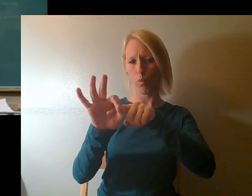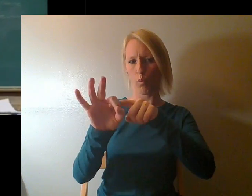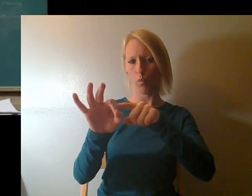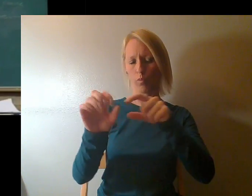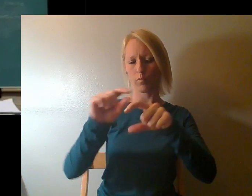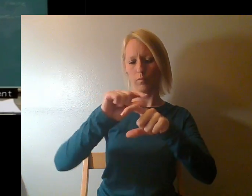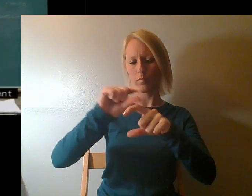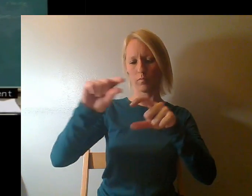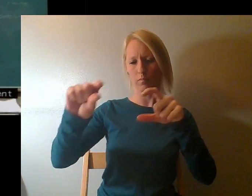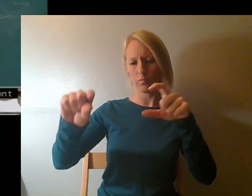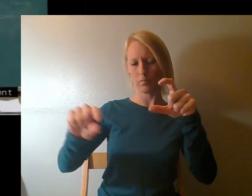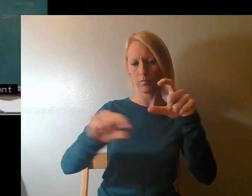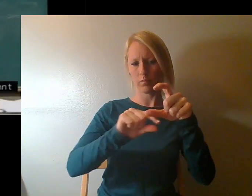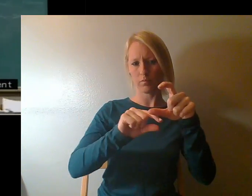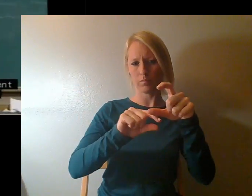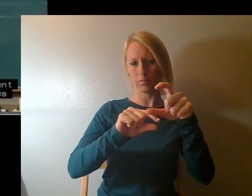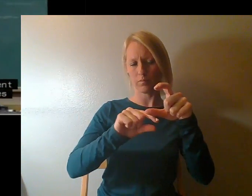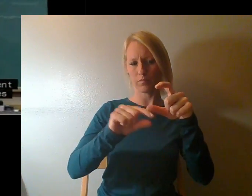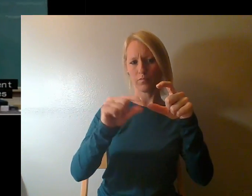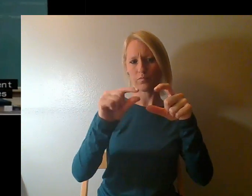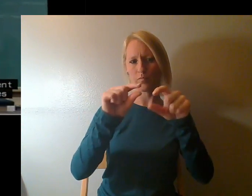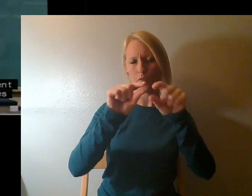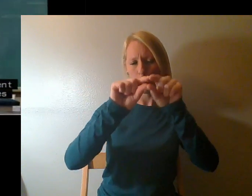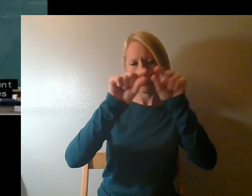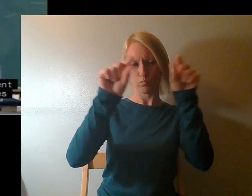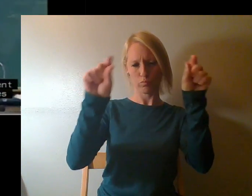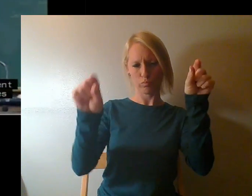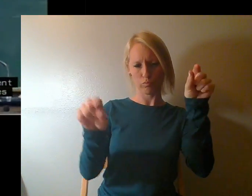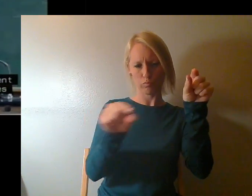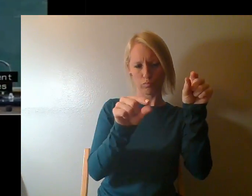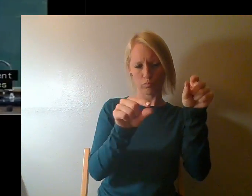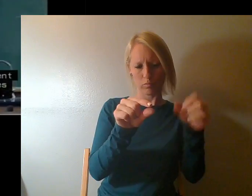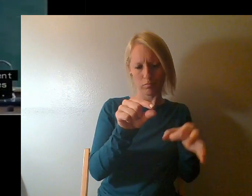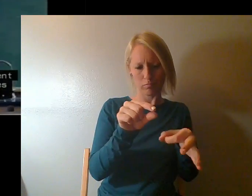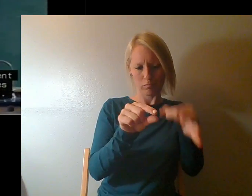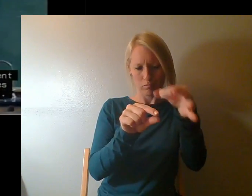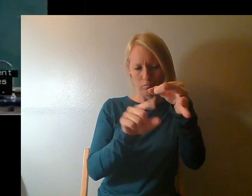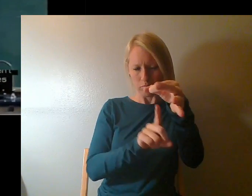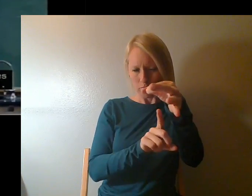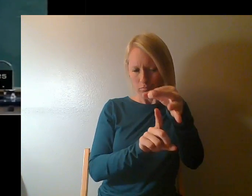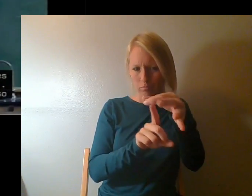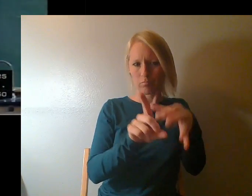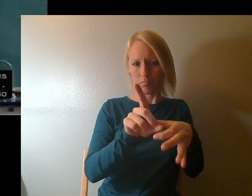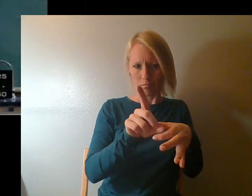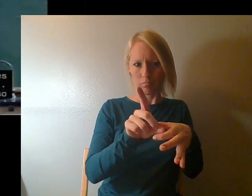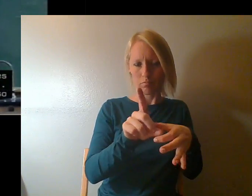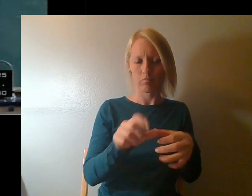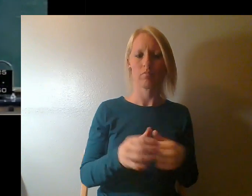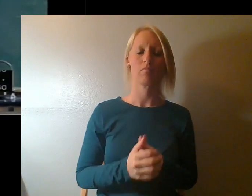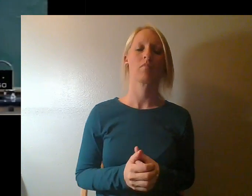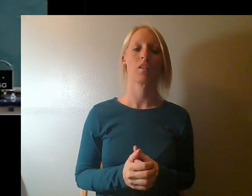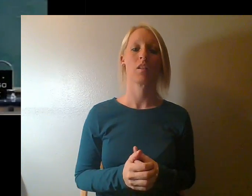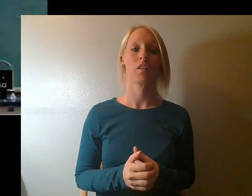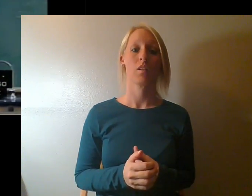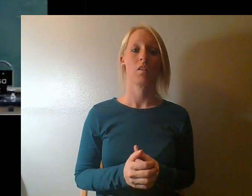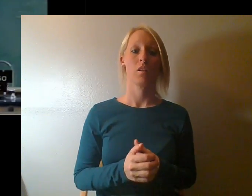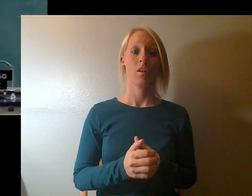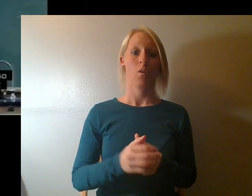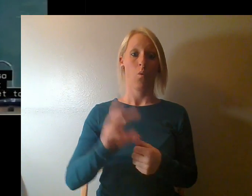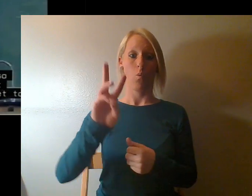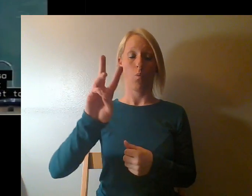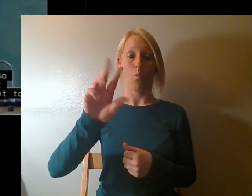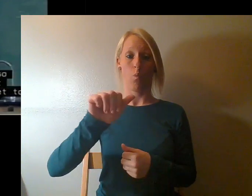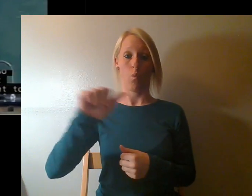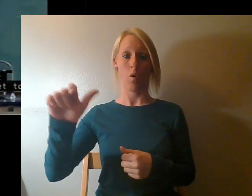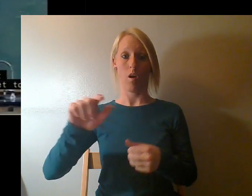But these pores are different than, for example, the pores you'll see in the cell wall. The cell wall has pores also because material has to get through the cell